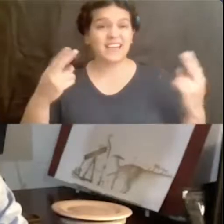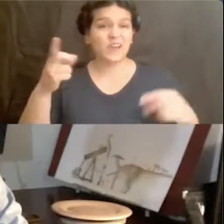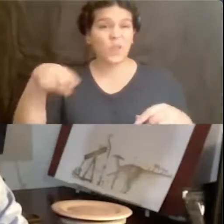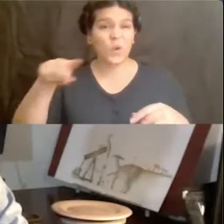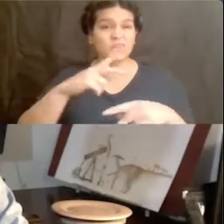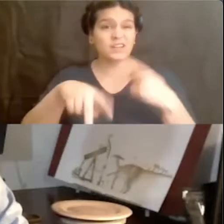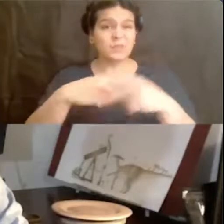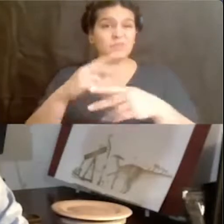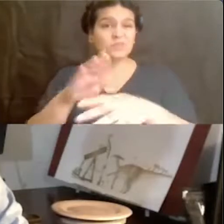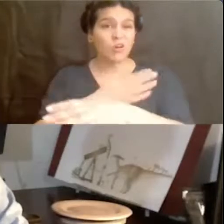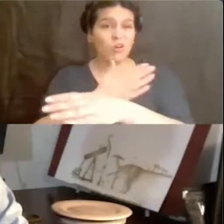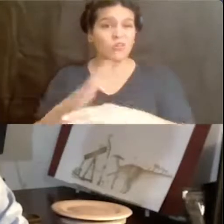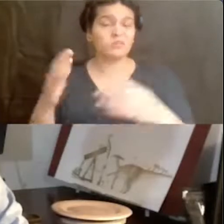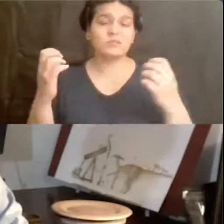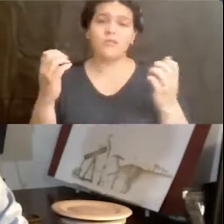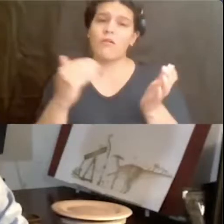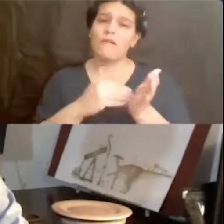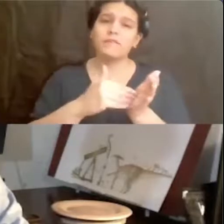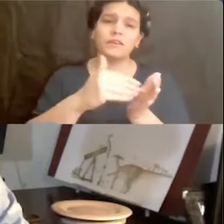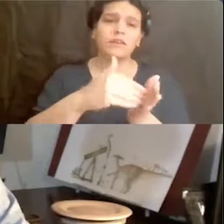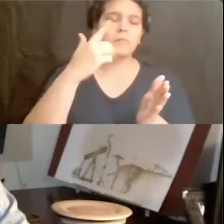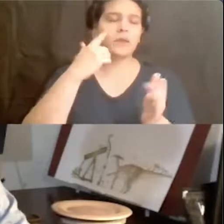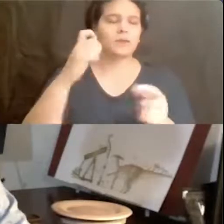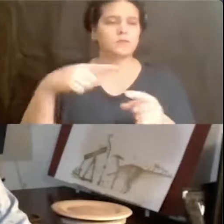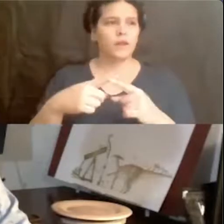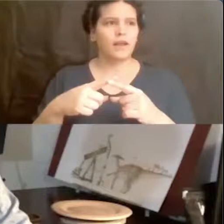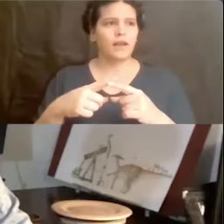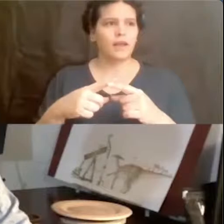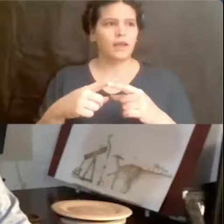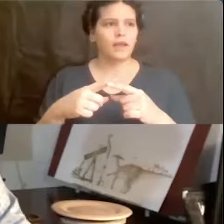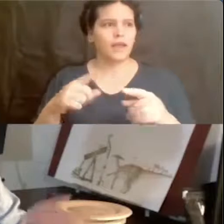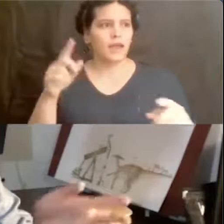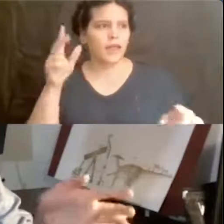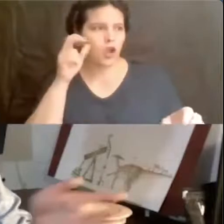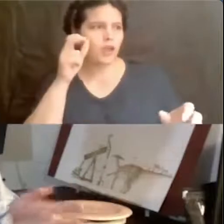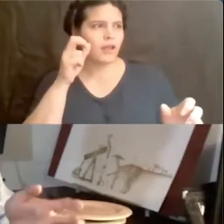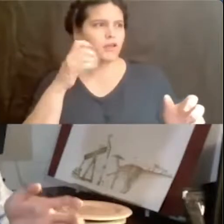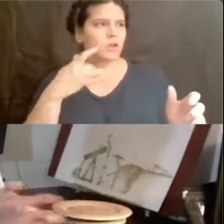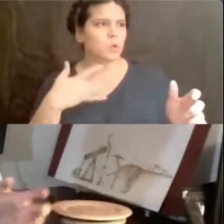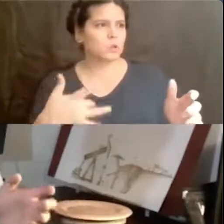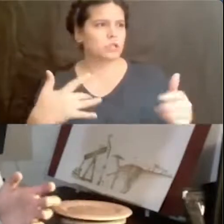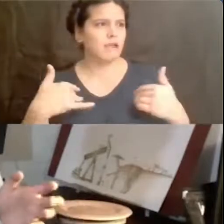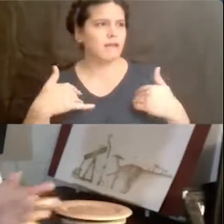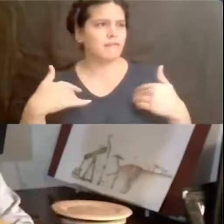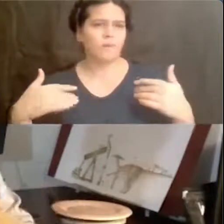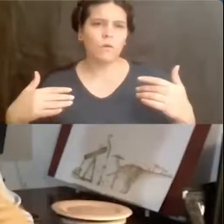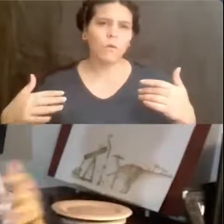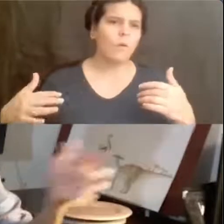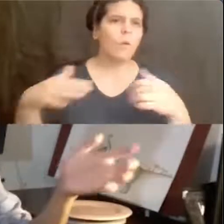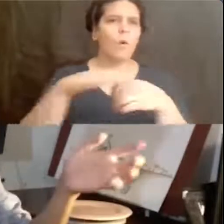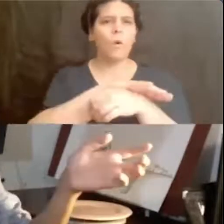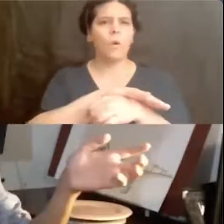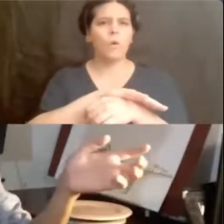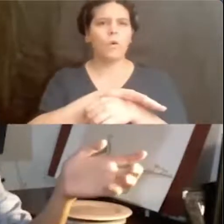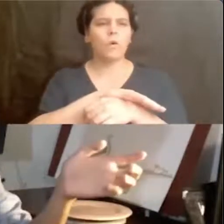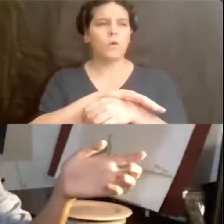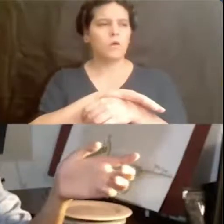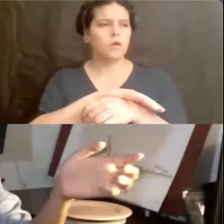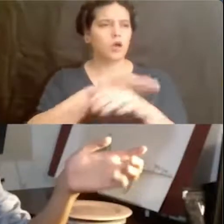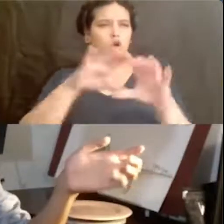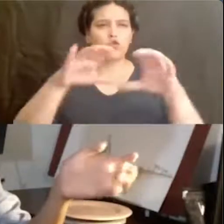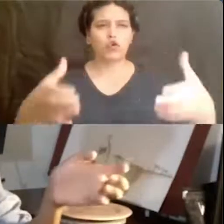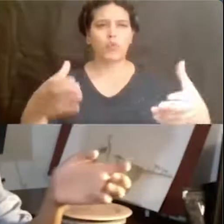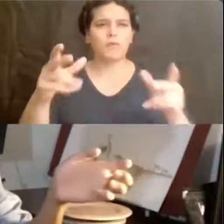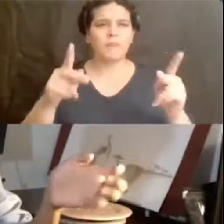lot because when I hear those songs, I can usually there's a whole there's more people singing than just